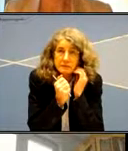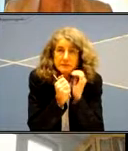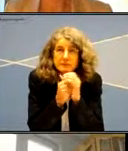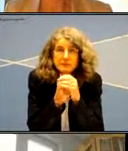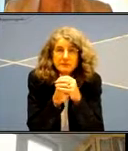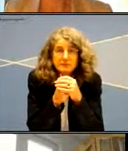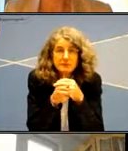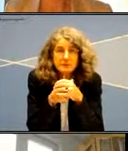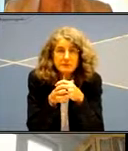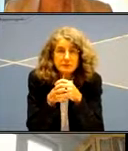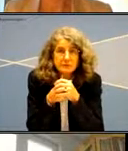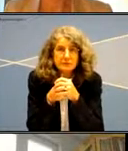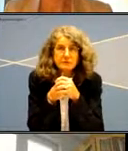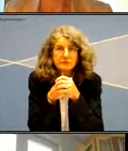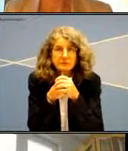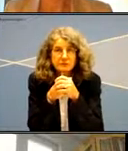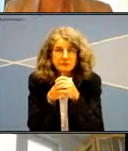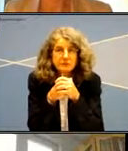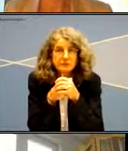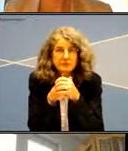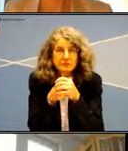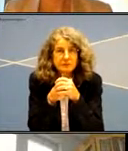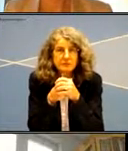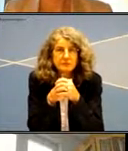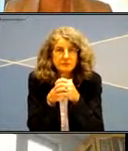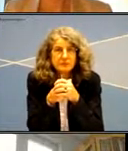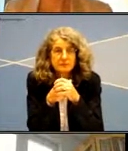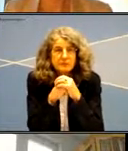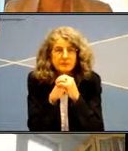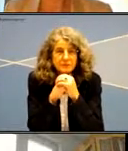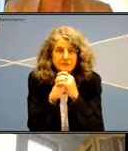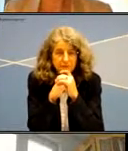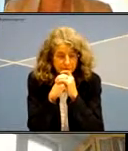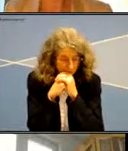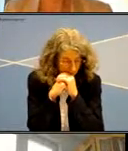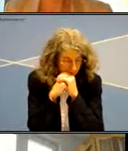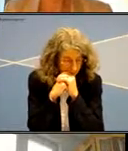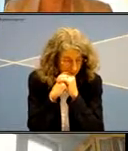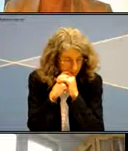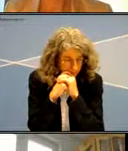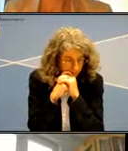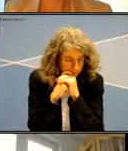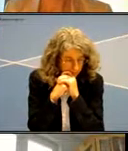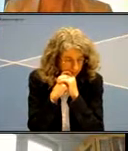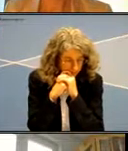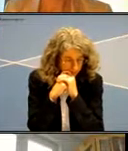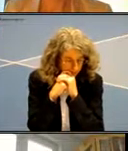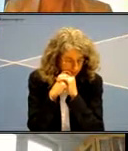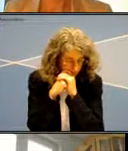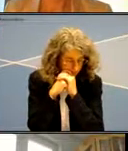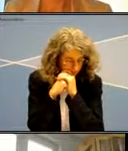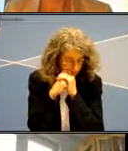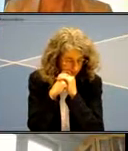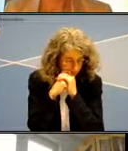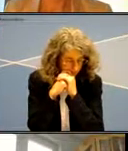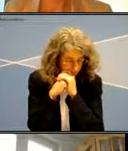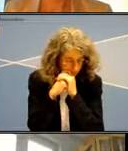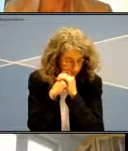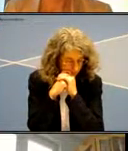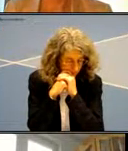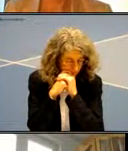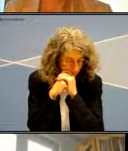based on that measurement. So I think that's a first step, and it starts there. And we had another